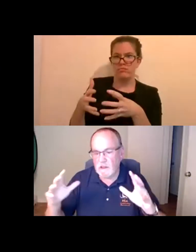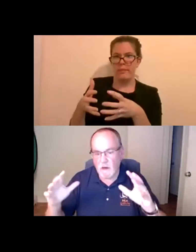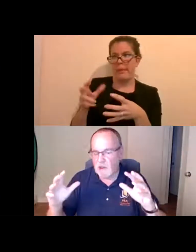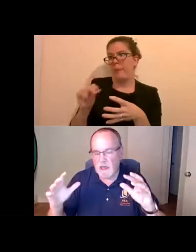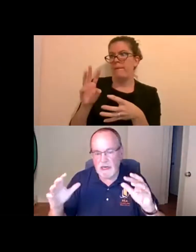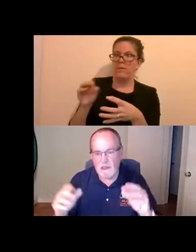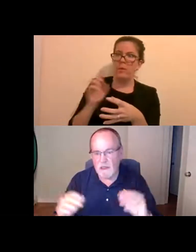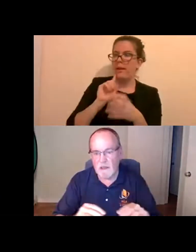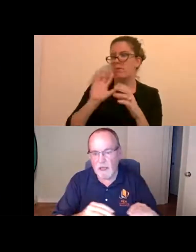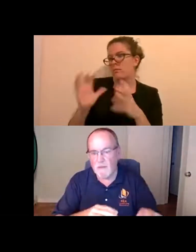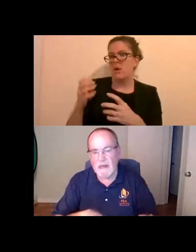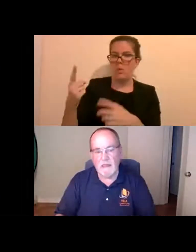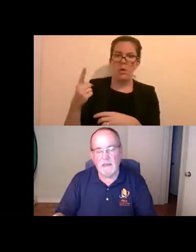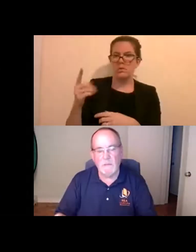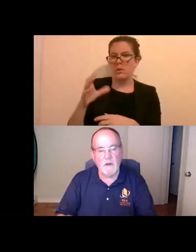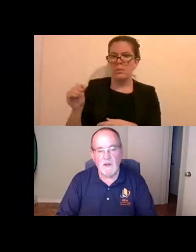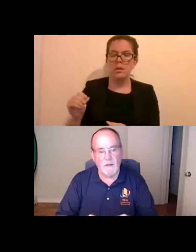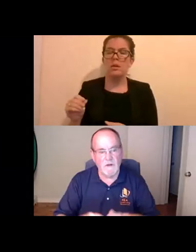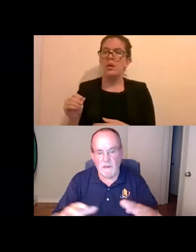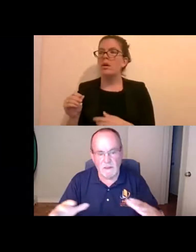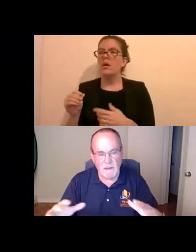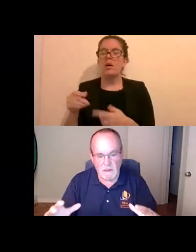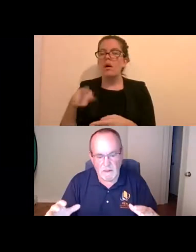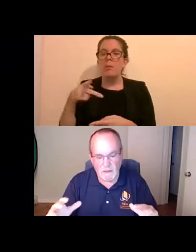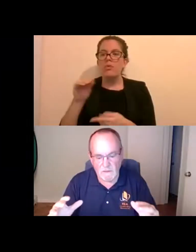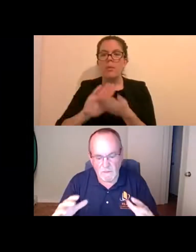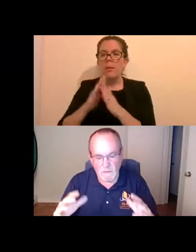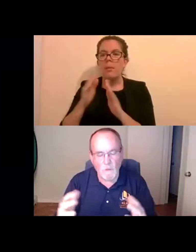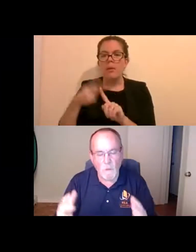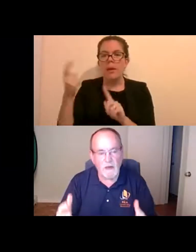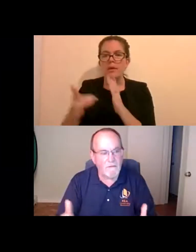they started changing and automating the post office, and